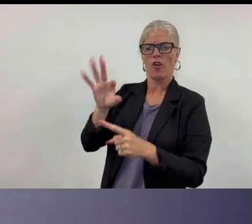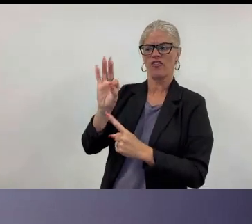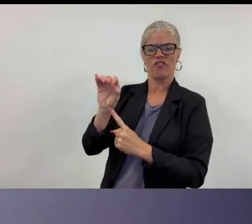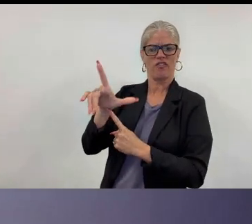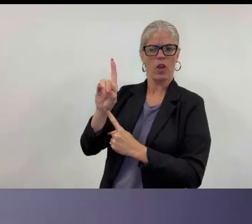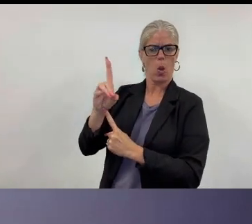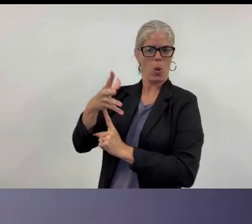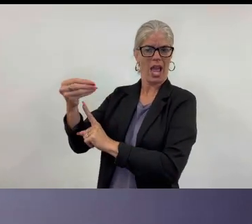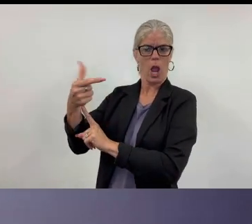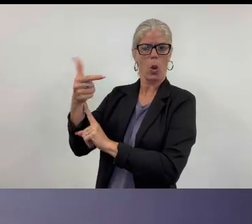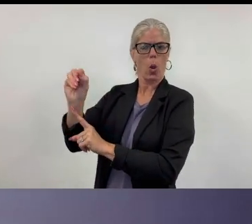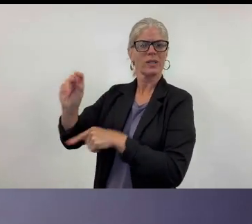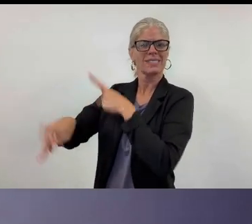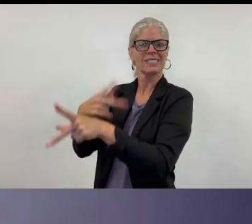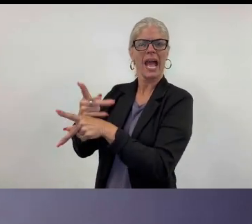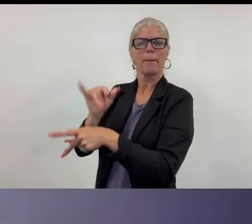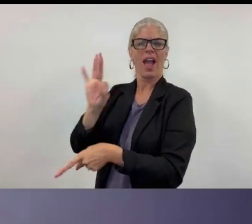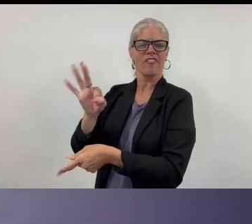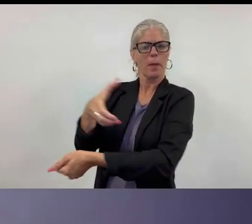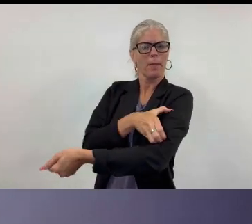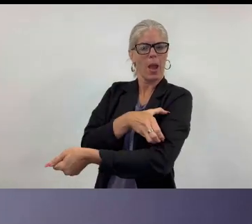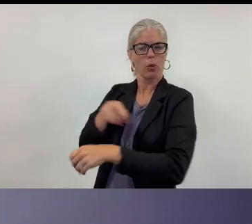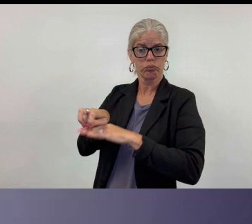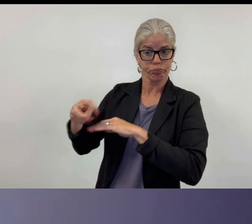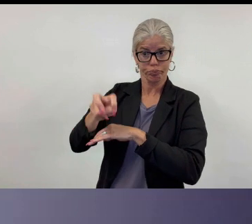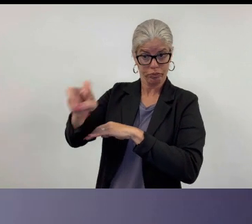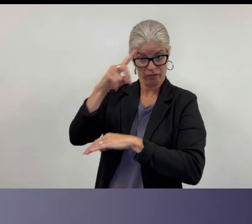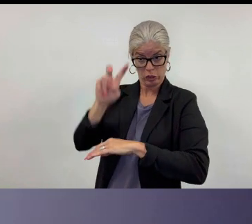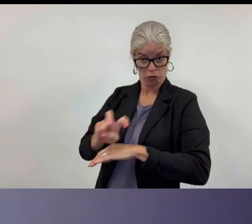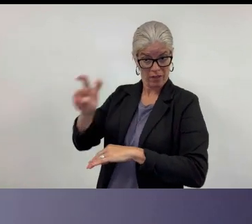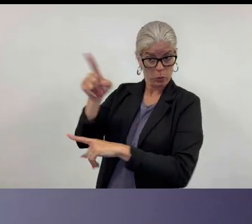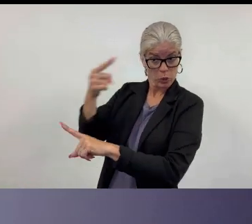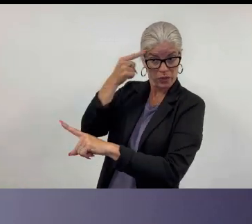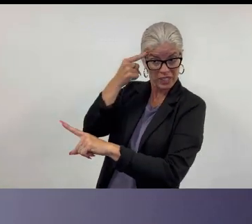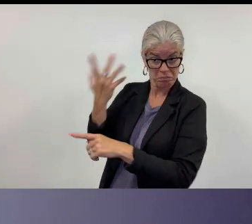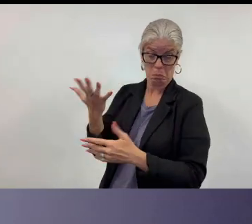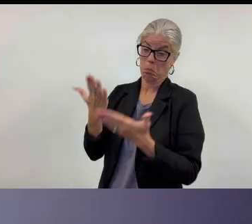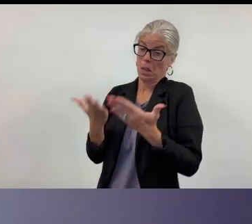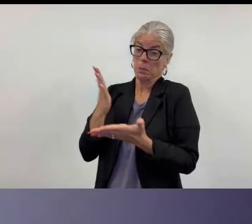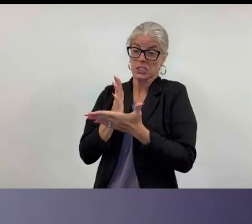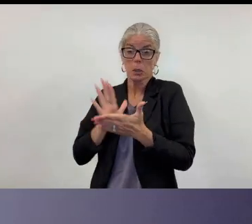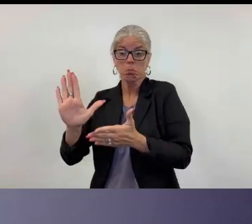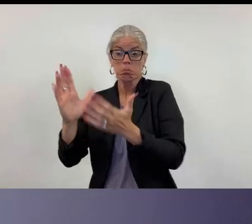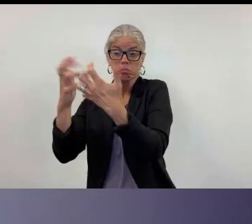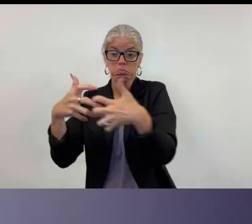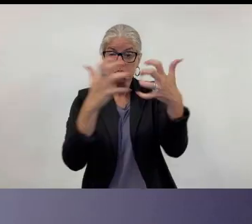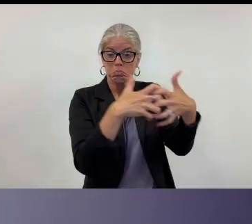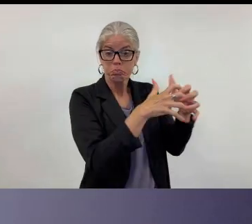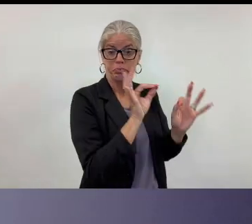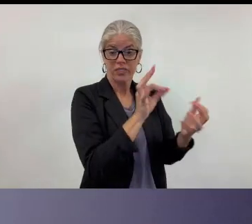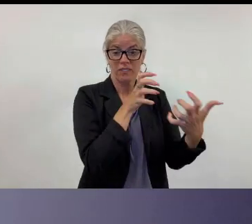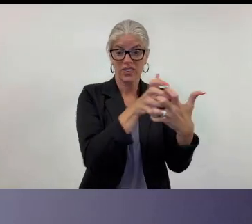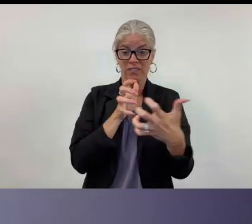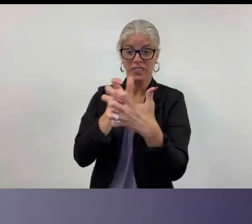disrespectful. It's just disrespectful. And I think they're trying to do that, but you still see that at times. So be sure and